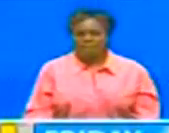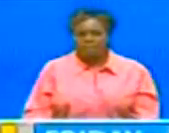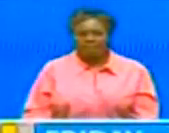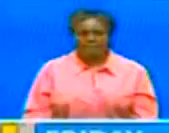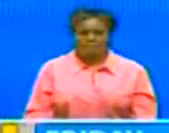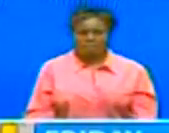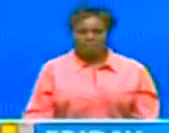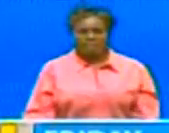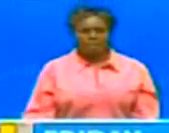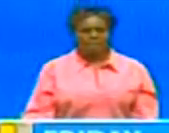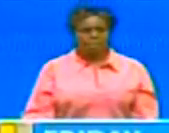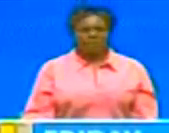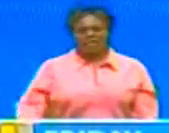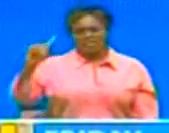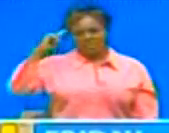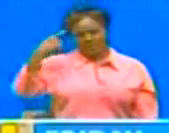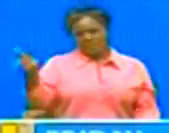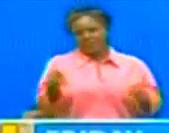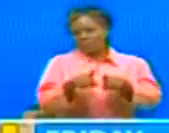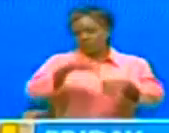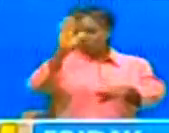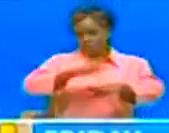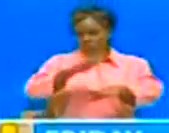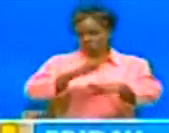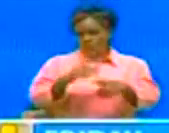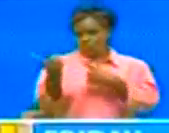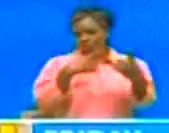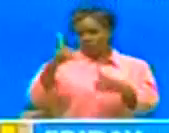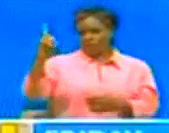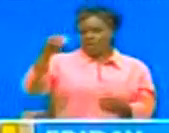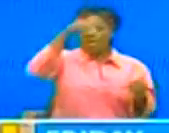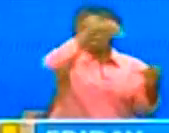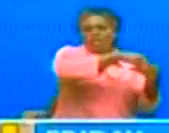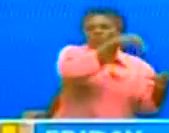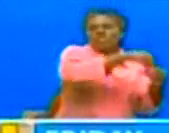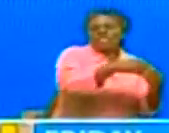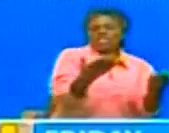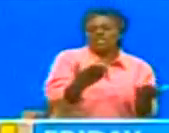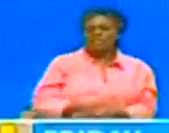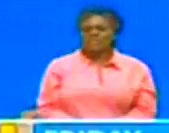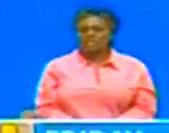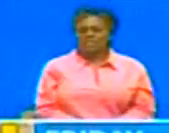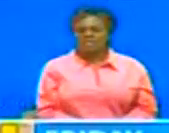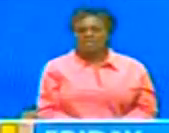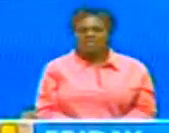All right. And I think it's also prudent that you talk about deposit or deposit.